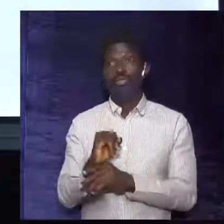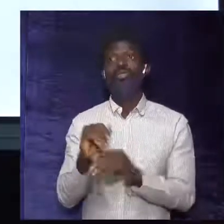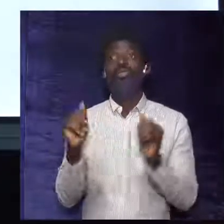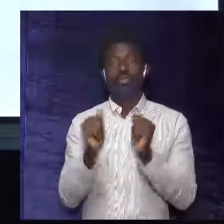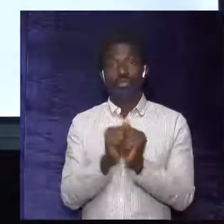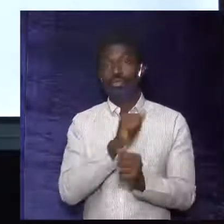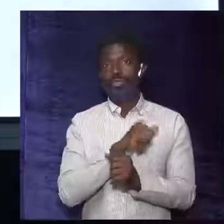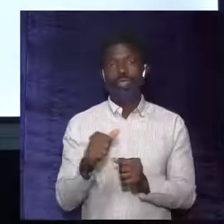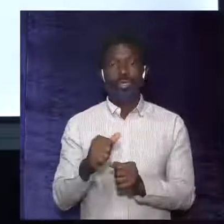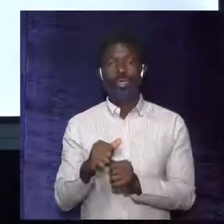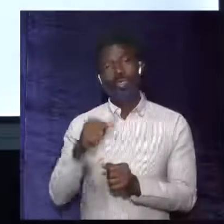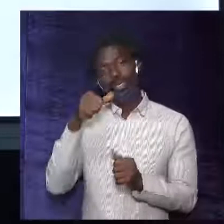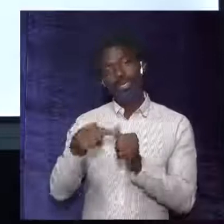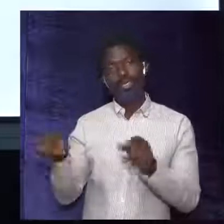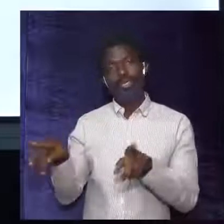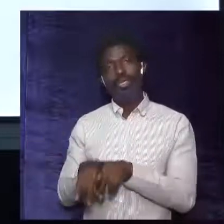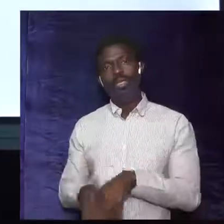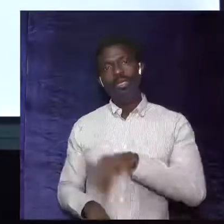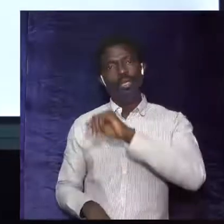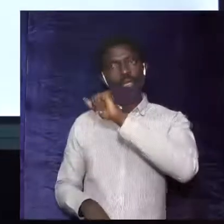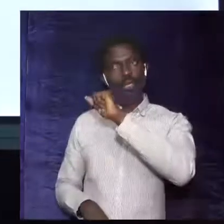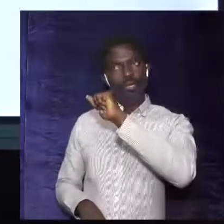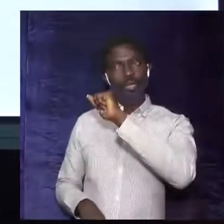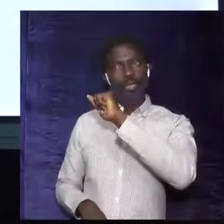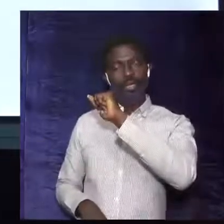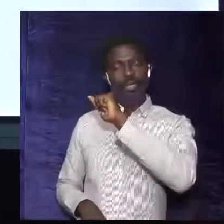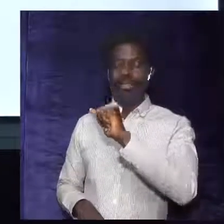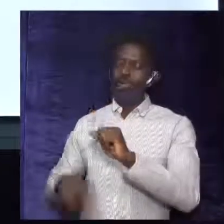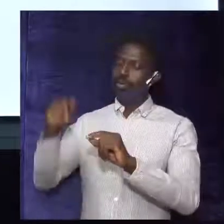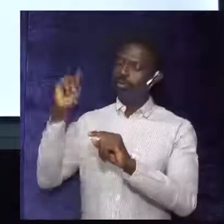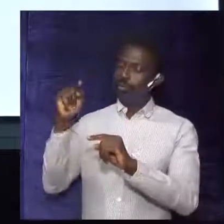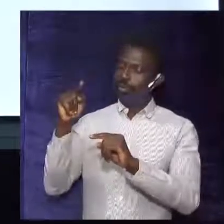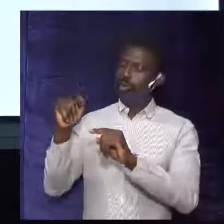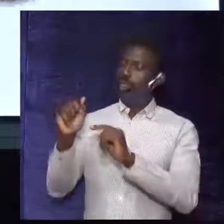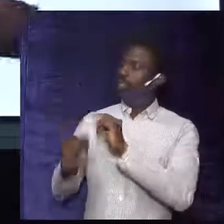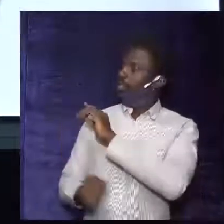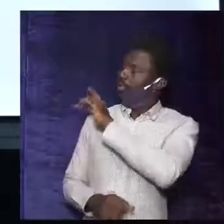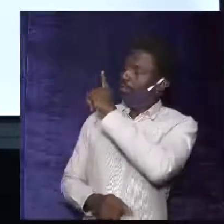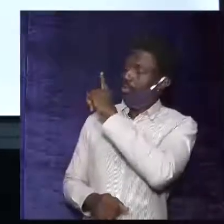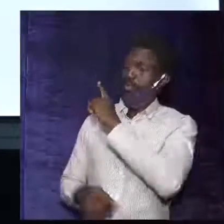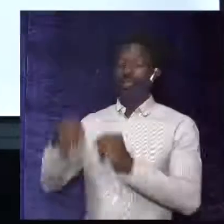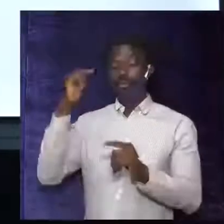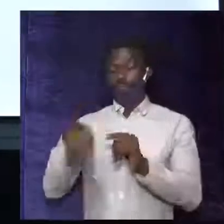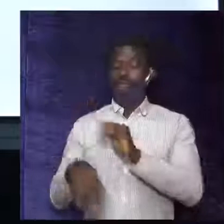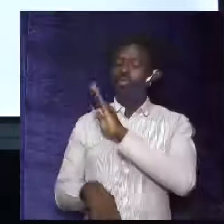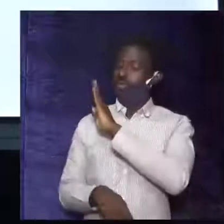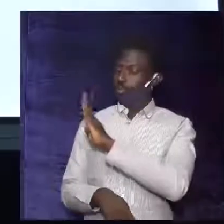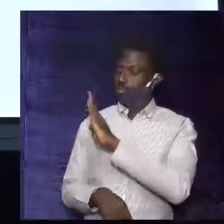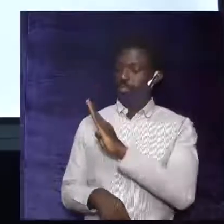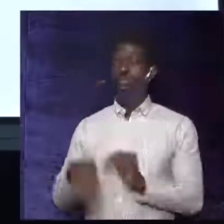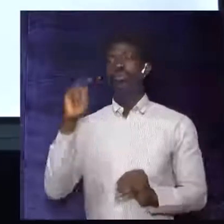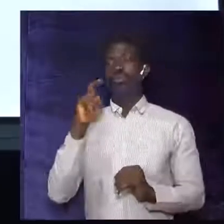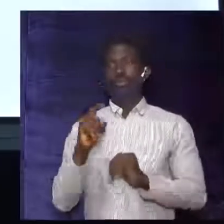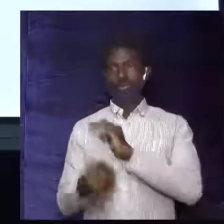point is usually denoted with a letter like A. So if you have a point, you can call this point A. You can call another one point